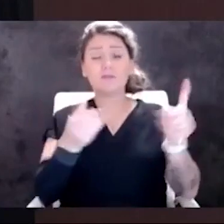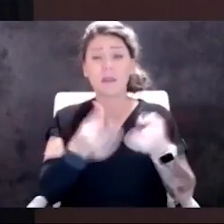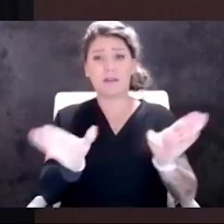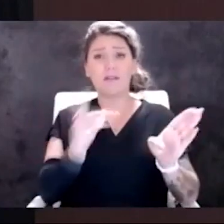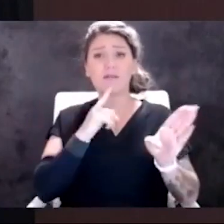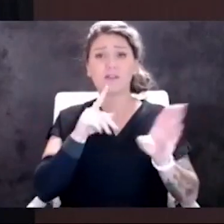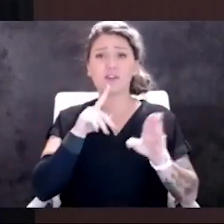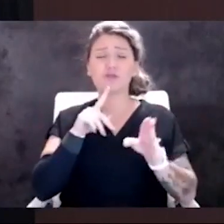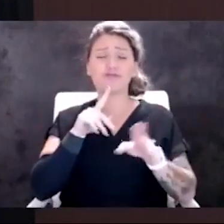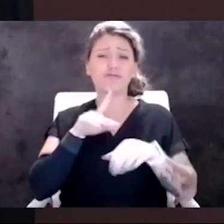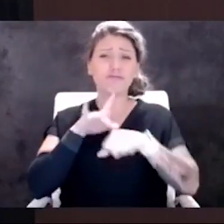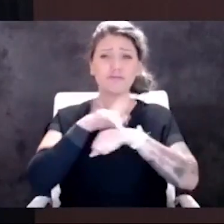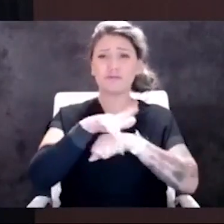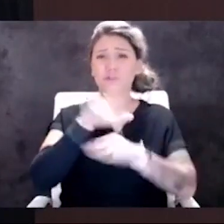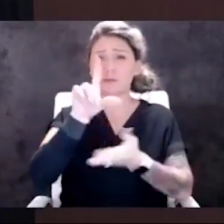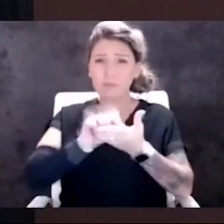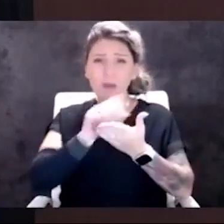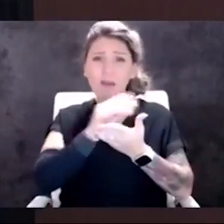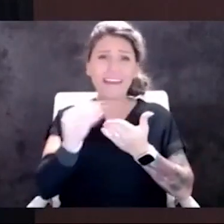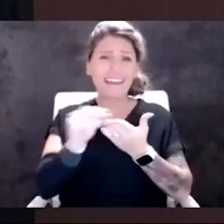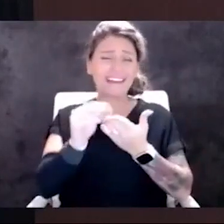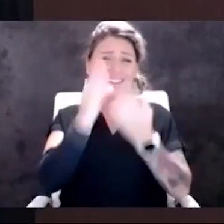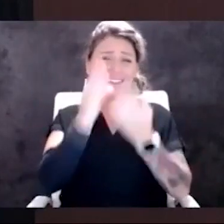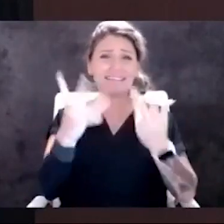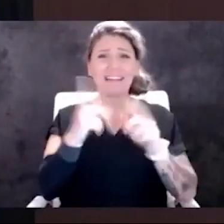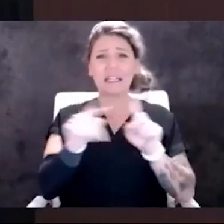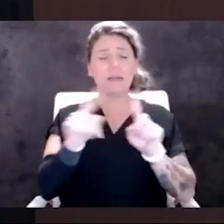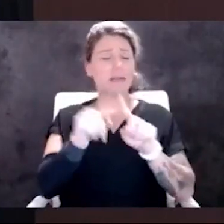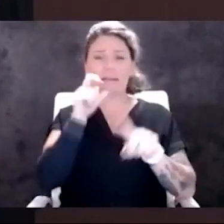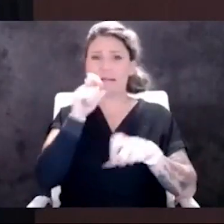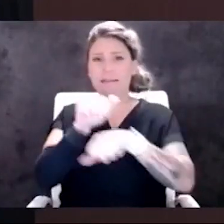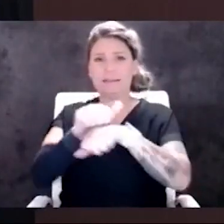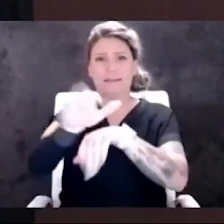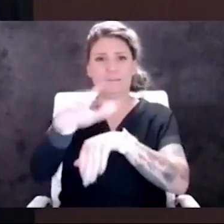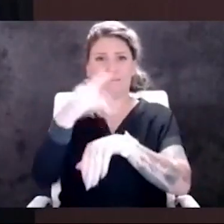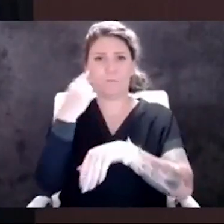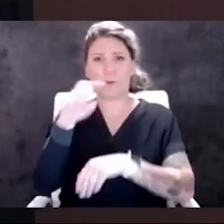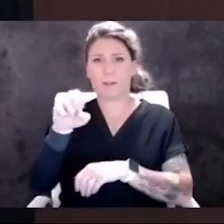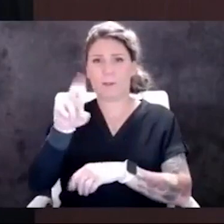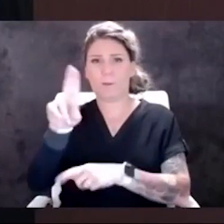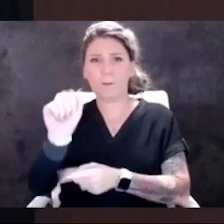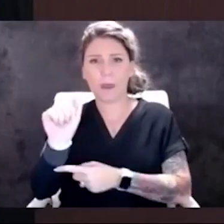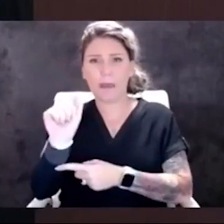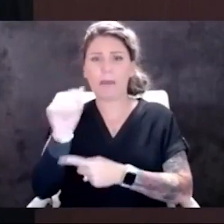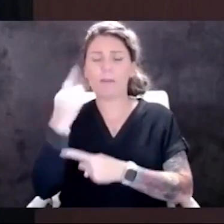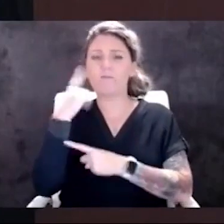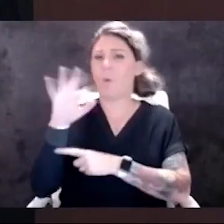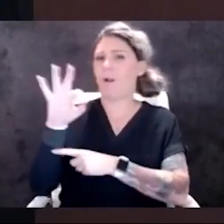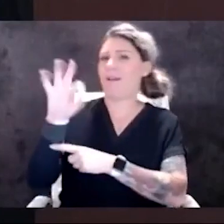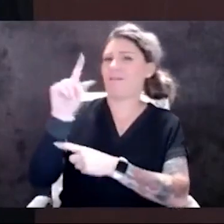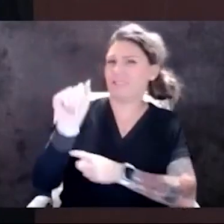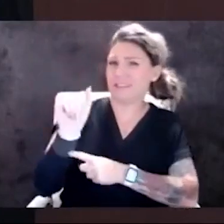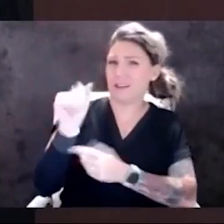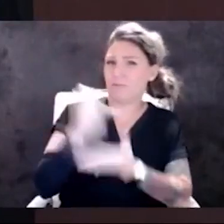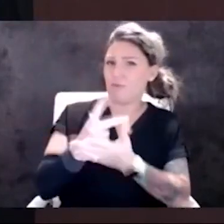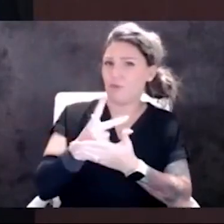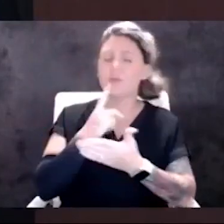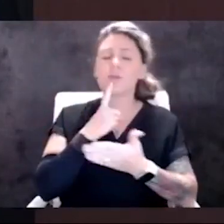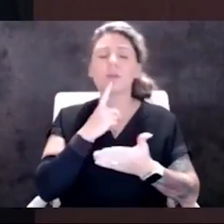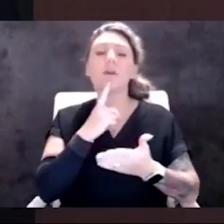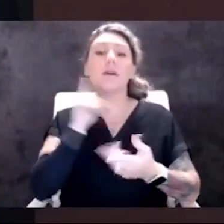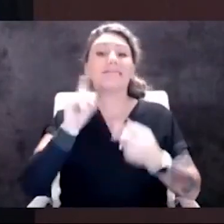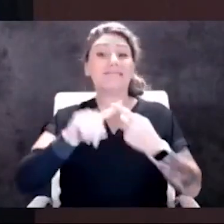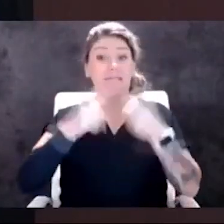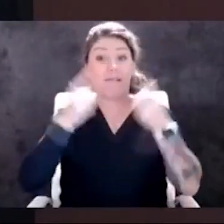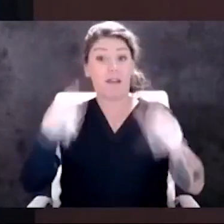of information and data, but there hasn't been a submission for an early use authorization to the FDA yet. Until that happens,